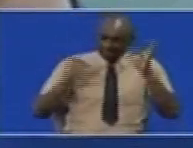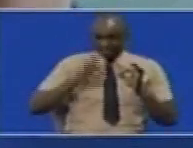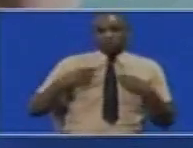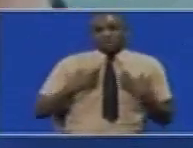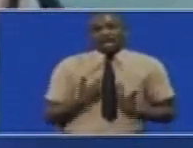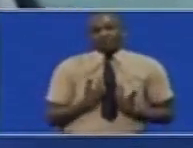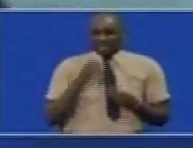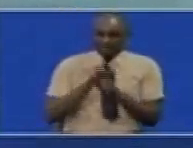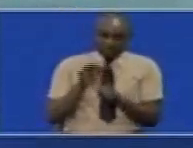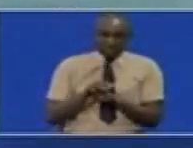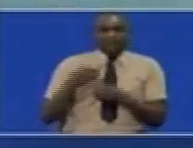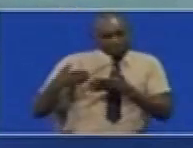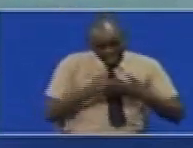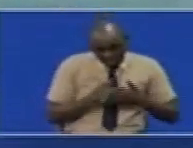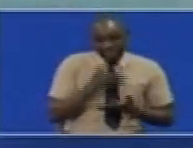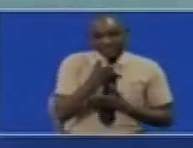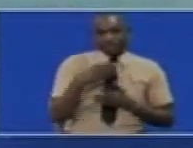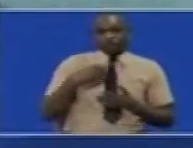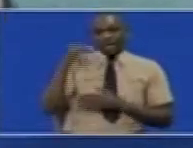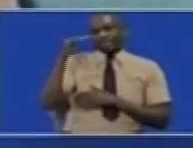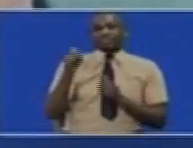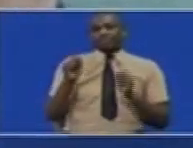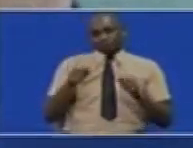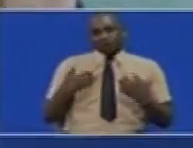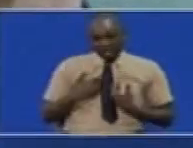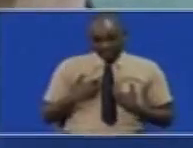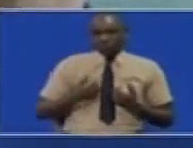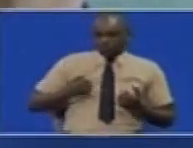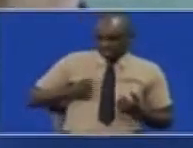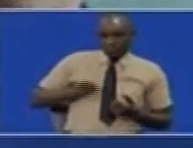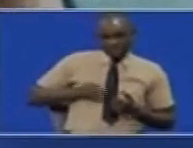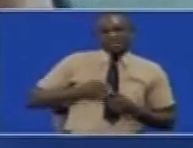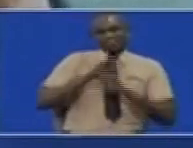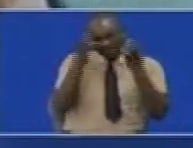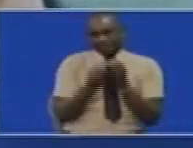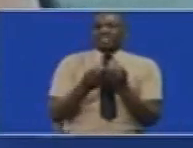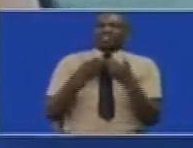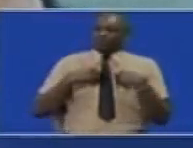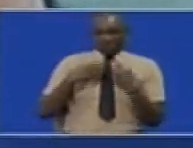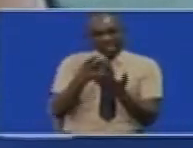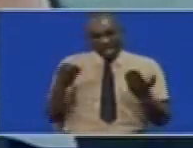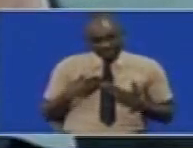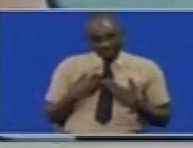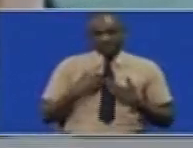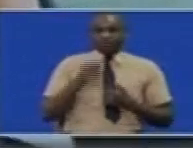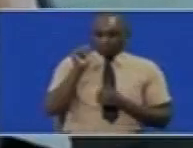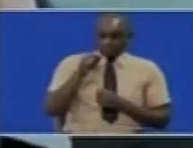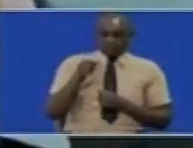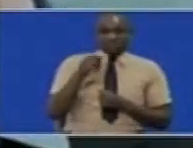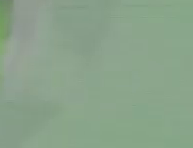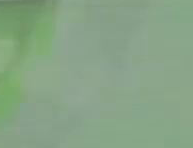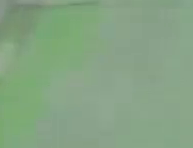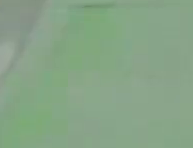covers everything from baby through to older girls, older boys, men's and ladies. It's a full family offer, which fits well with the